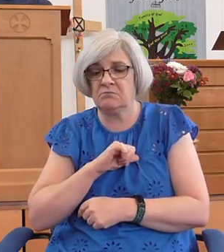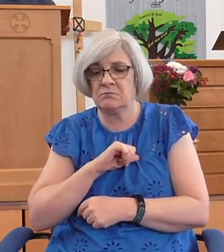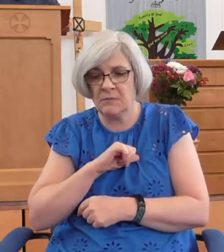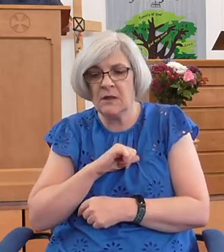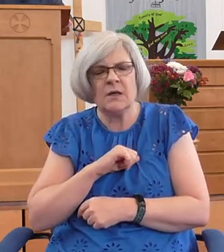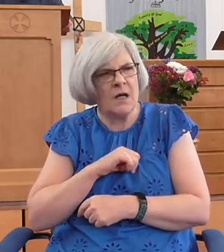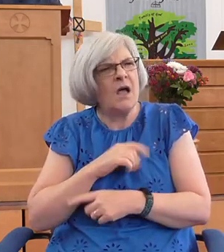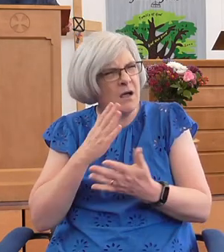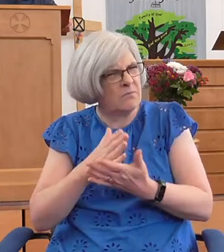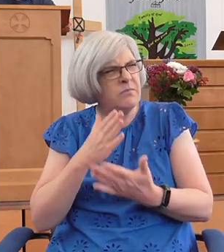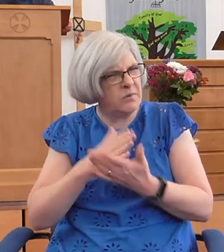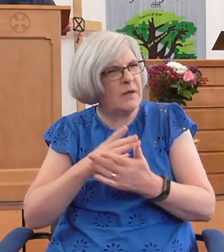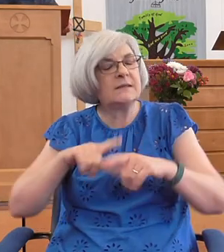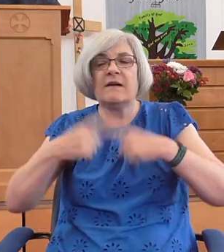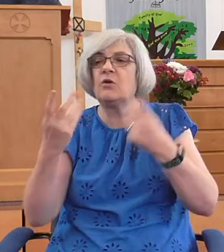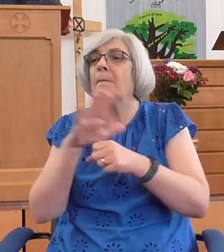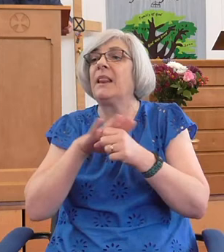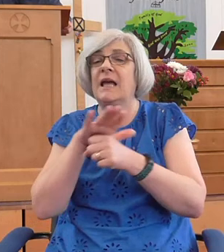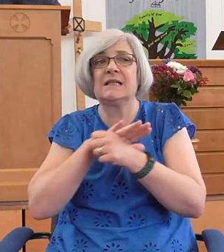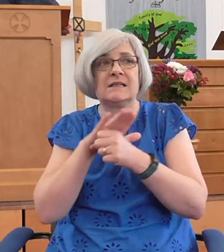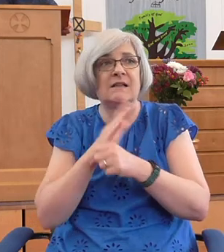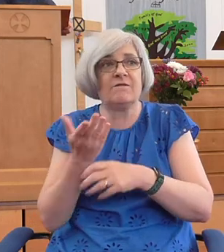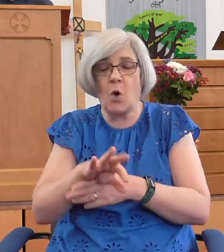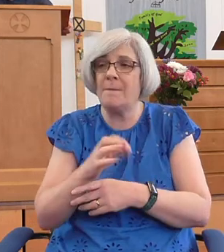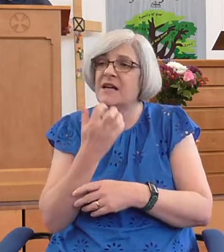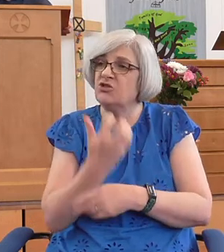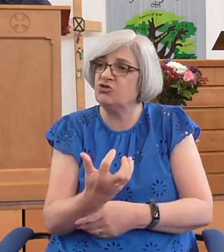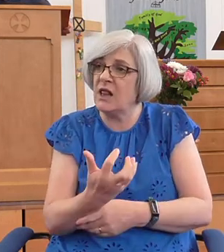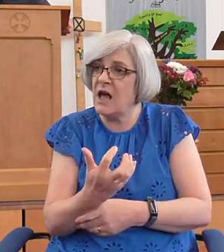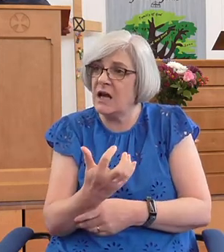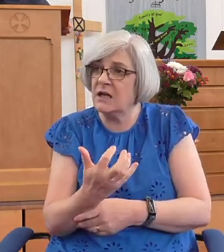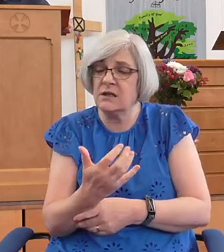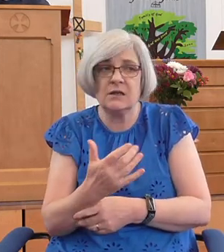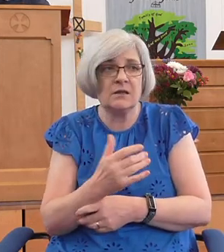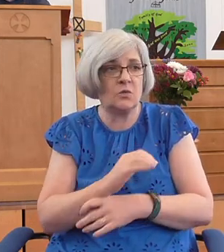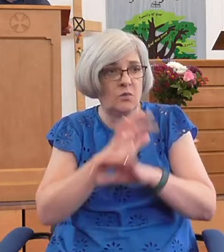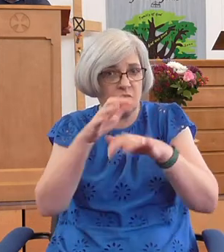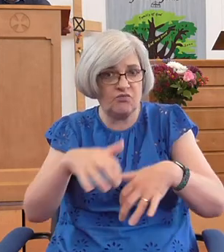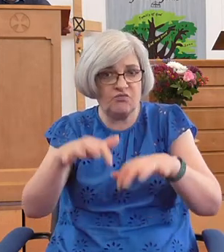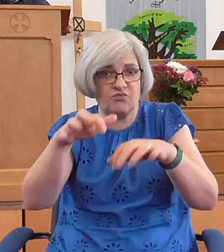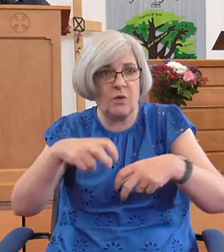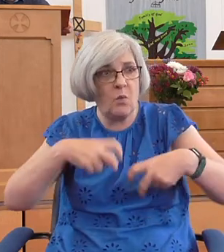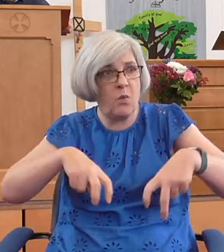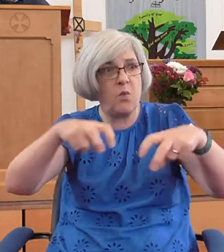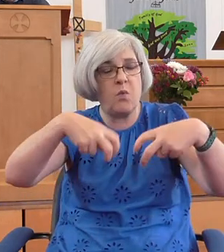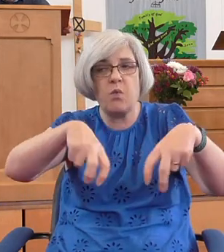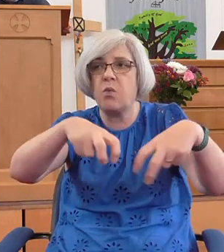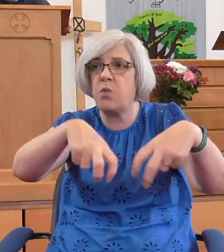we are certainly in a very different place from those Israelites wandering in the desert.